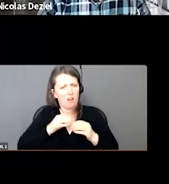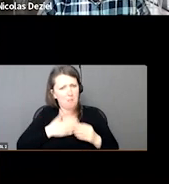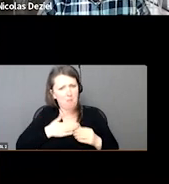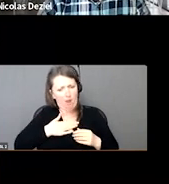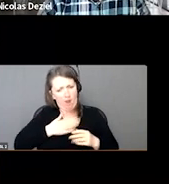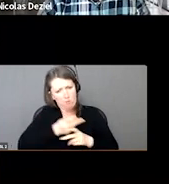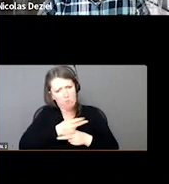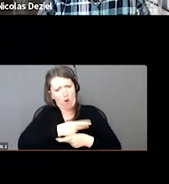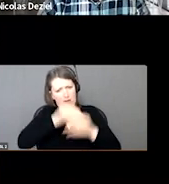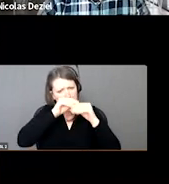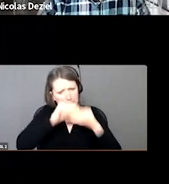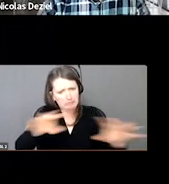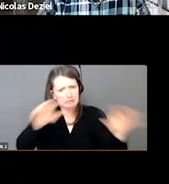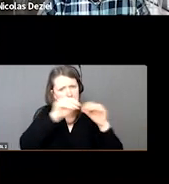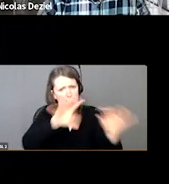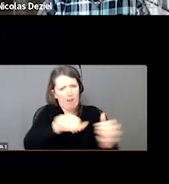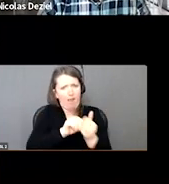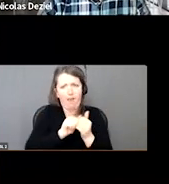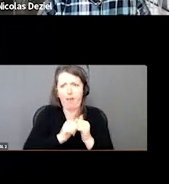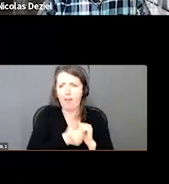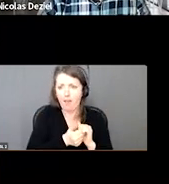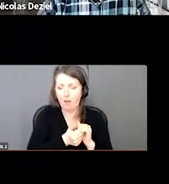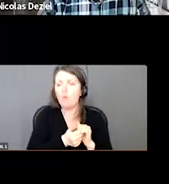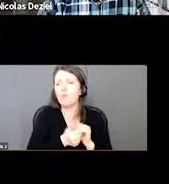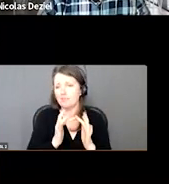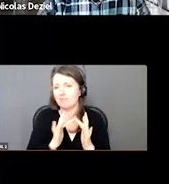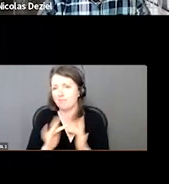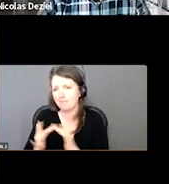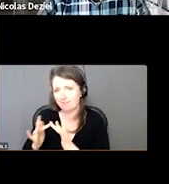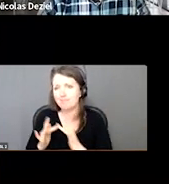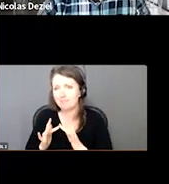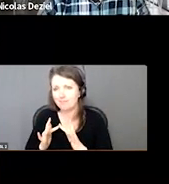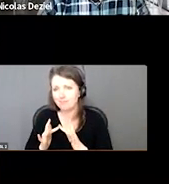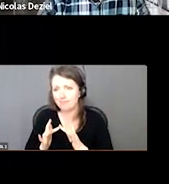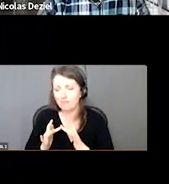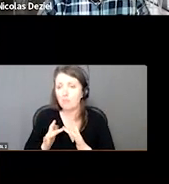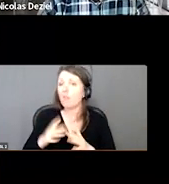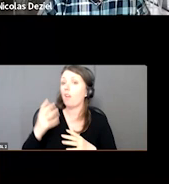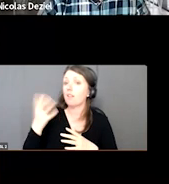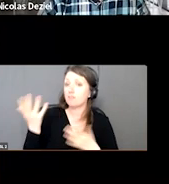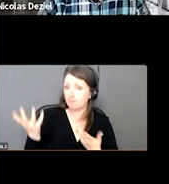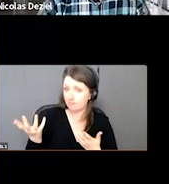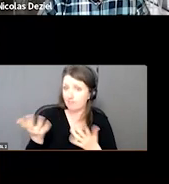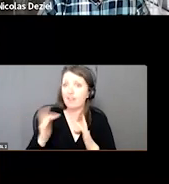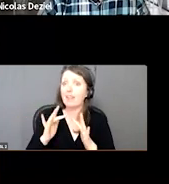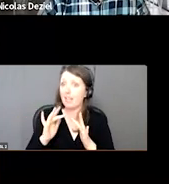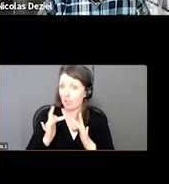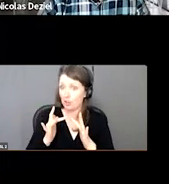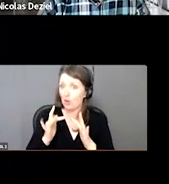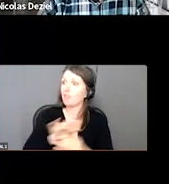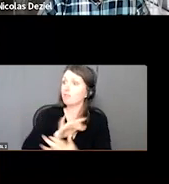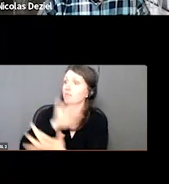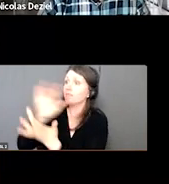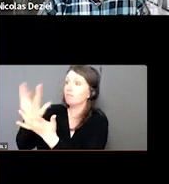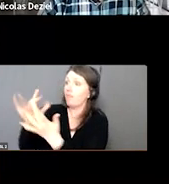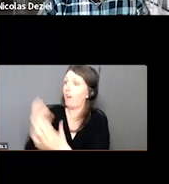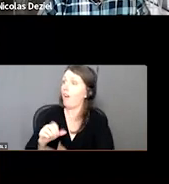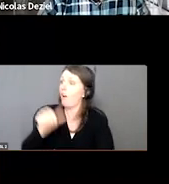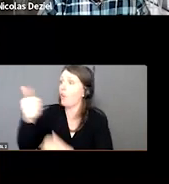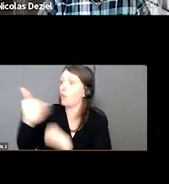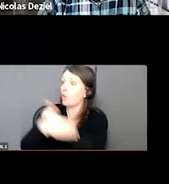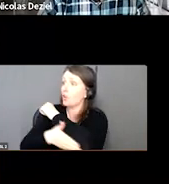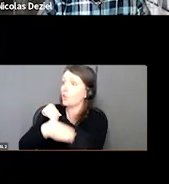to basically secure new market shares outside of Canada. So the internet is a great way for that, to facilitate that. You may